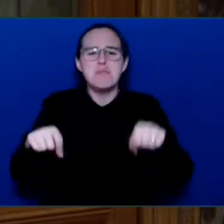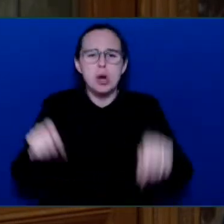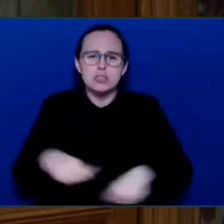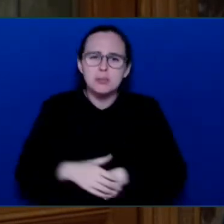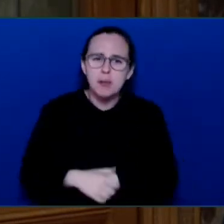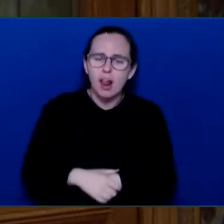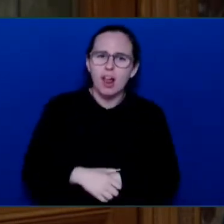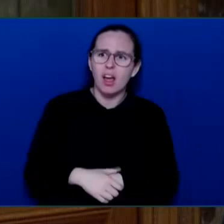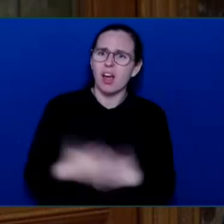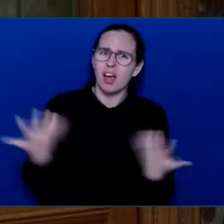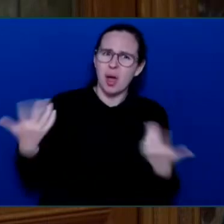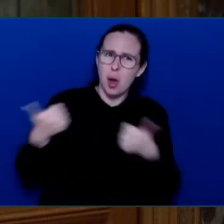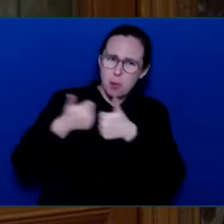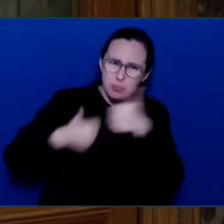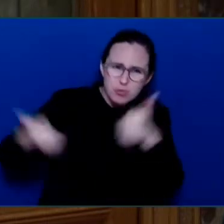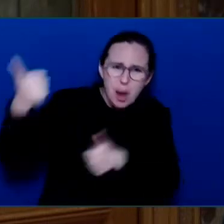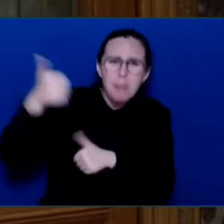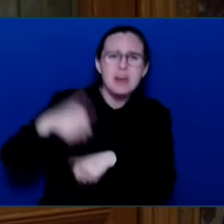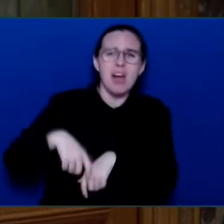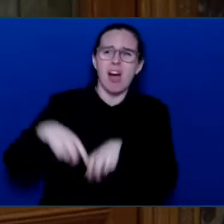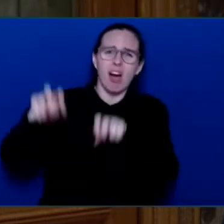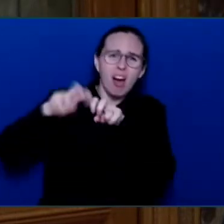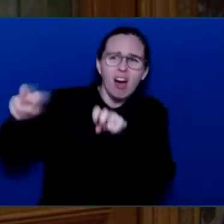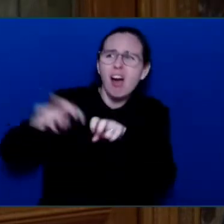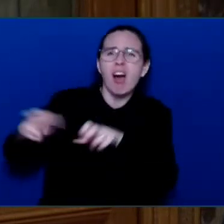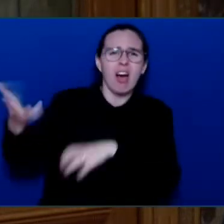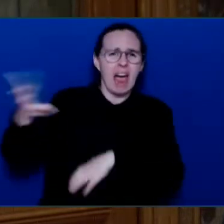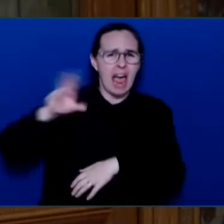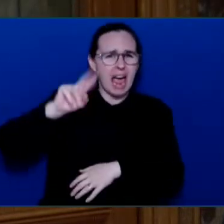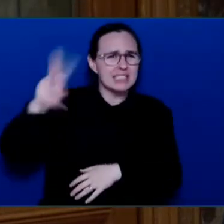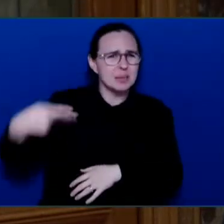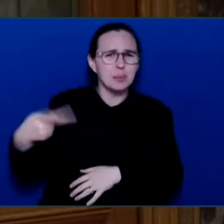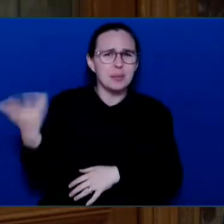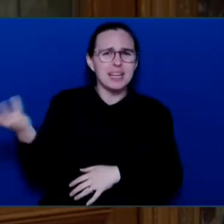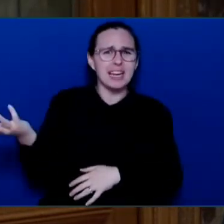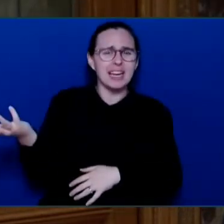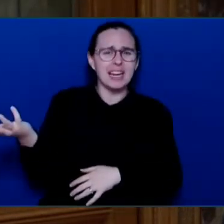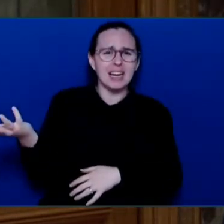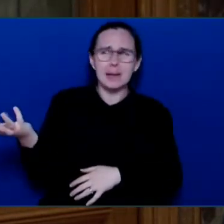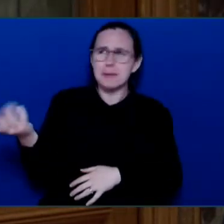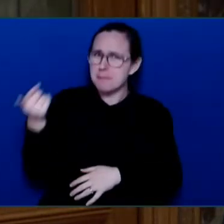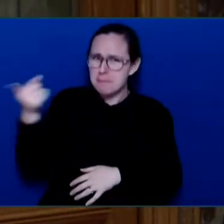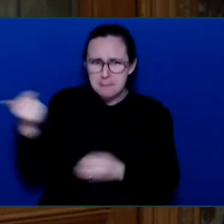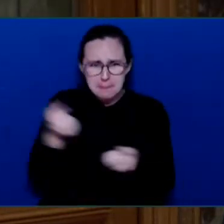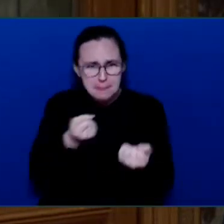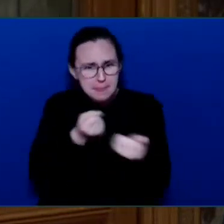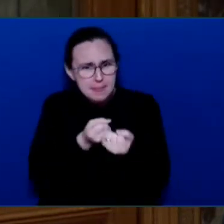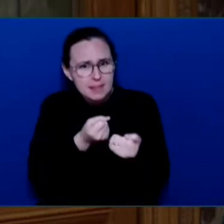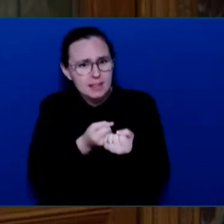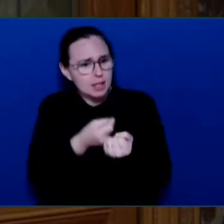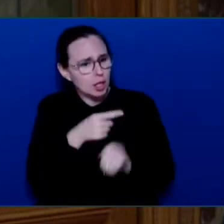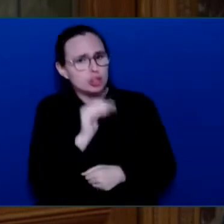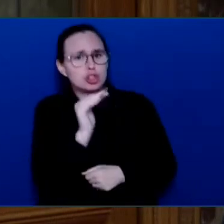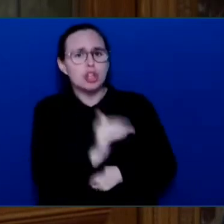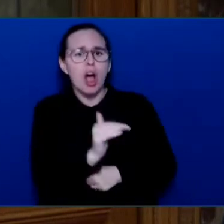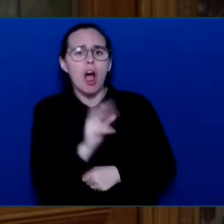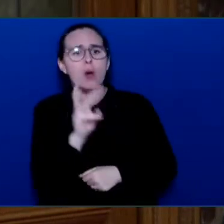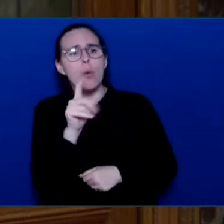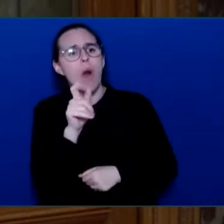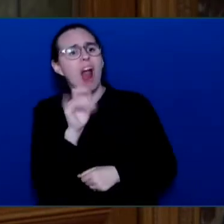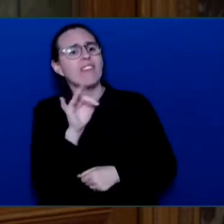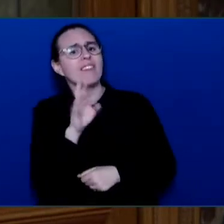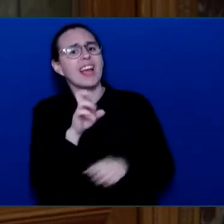last, is propping up a child welfare system that has destroyed families, Mr. Speaker. Yet somehow, even